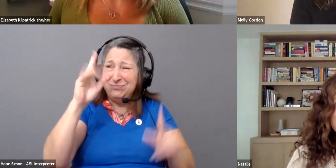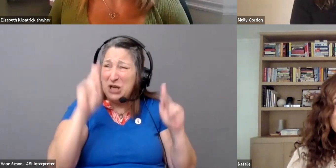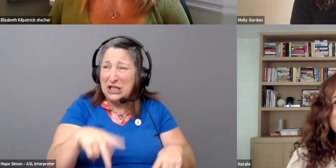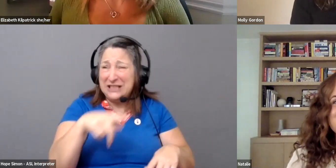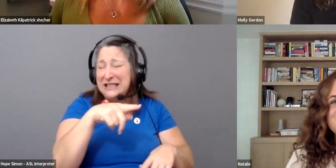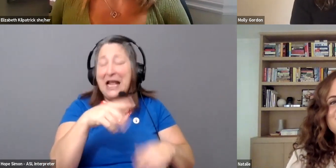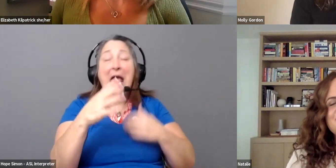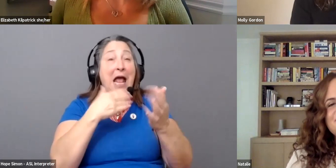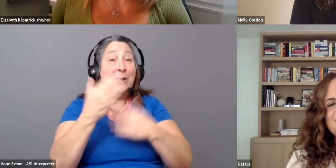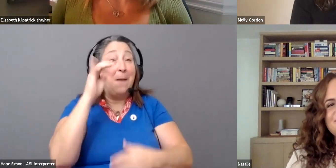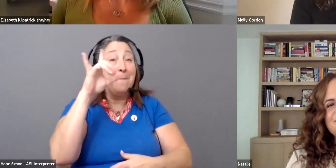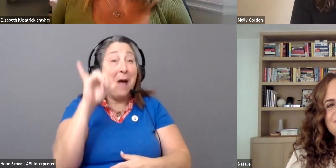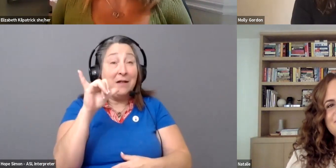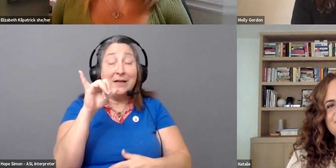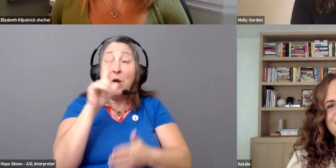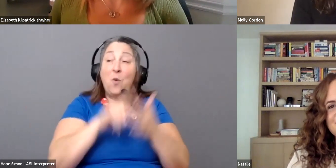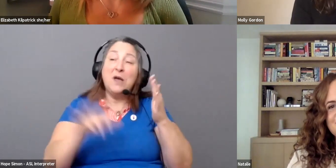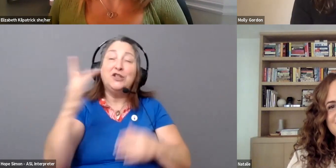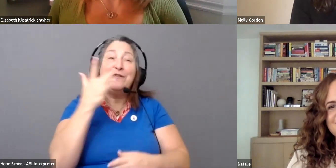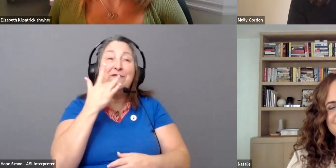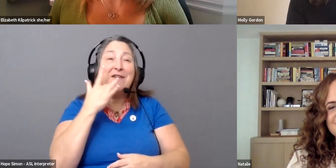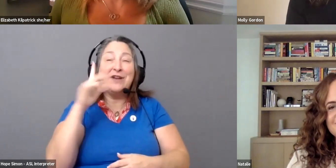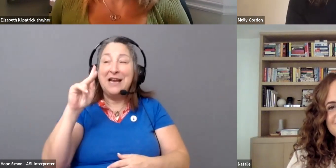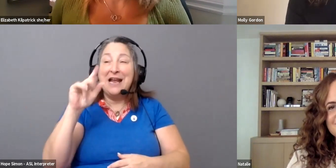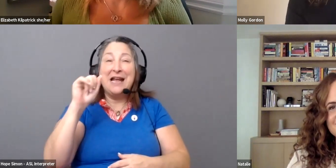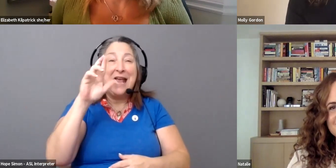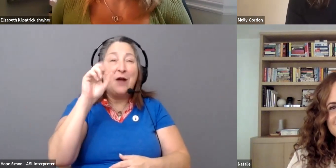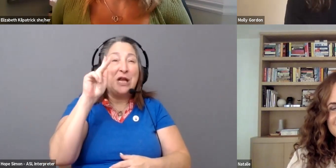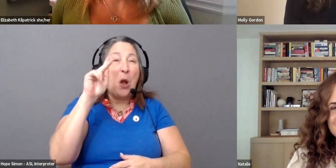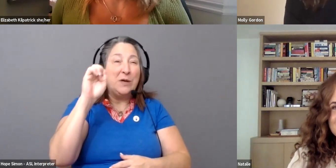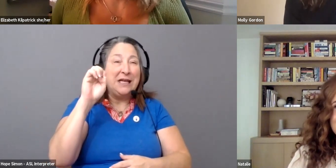with Molly. What is your go-to karaoke song? That was my favorite scene.